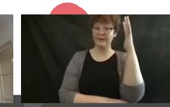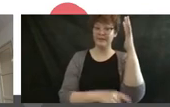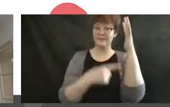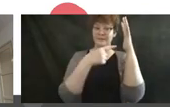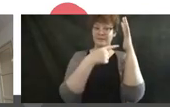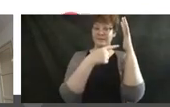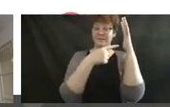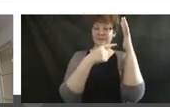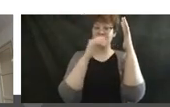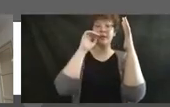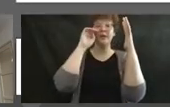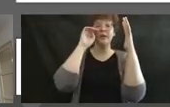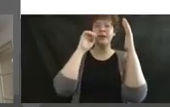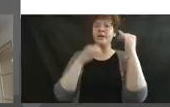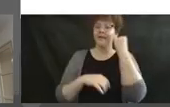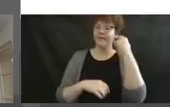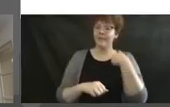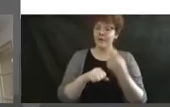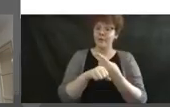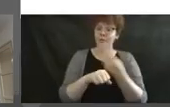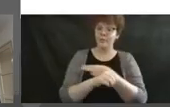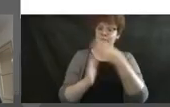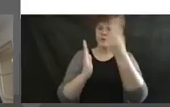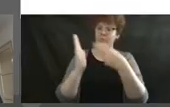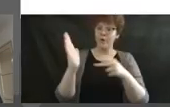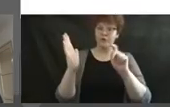if I use the brush tool,